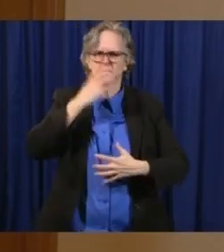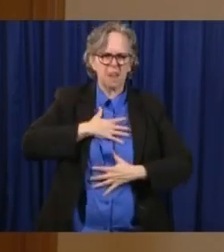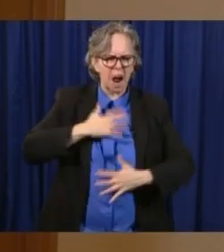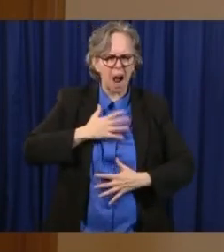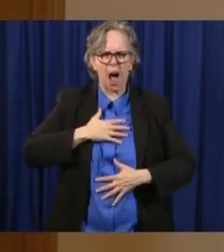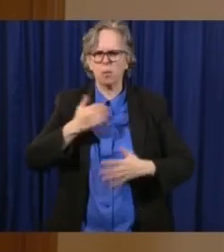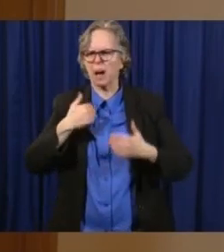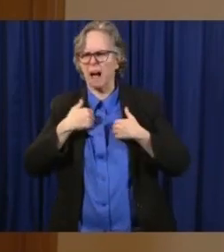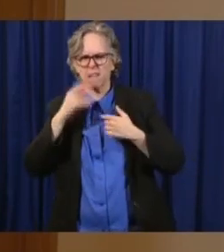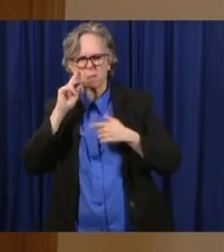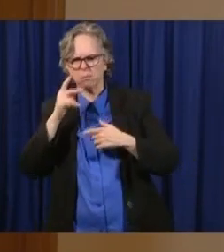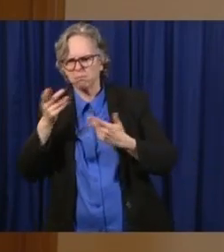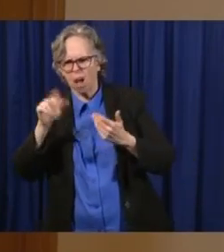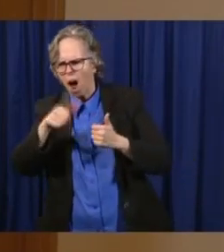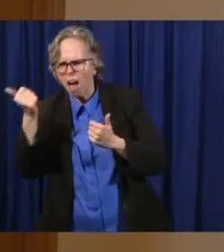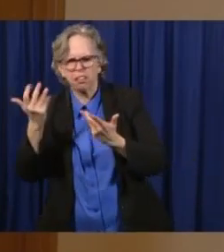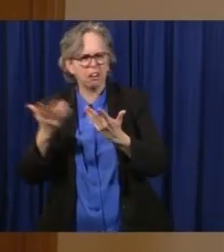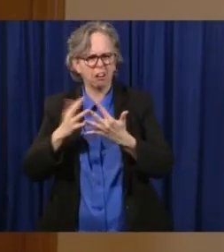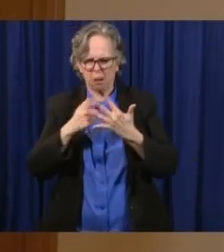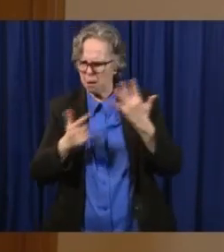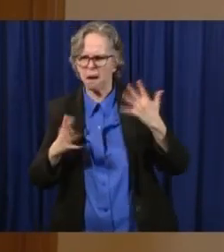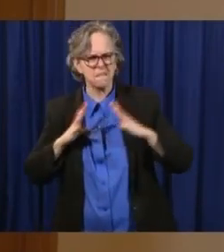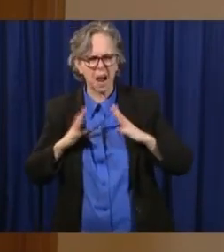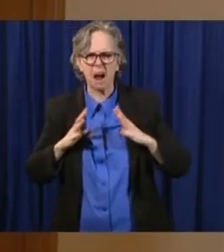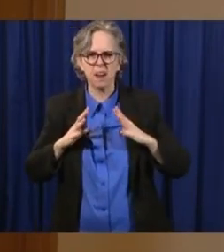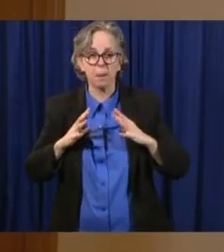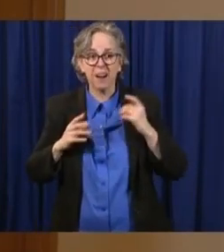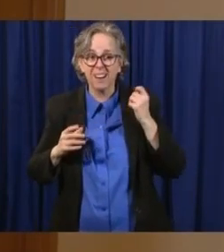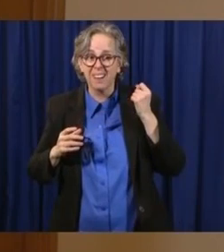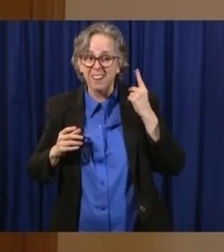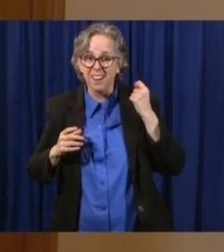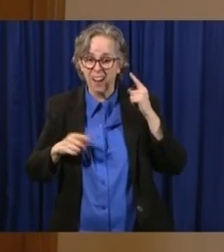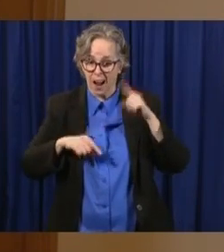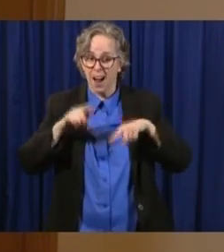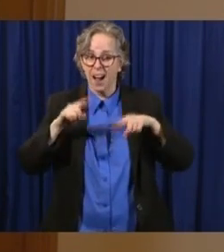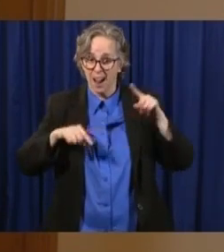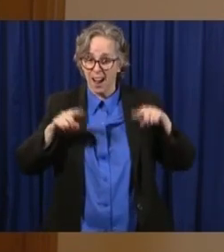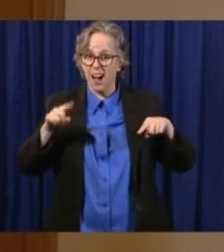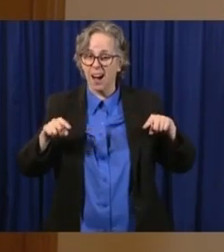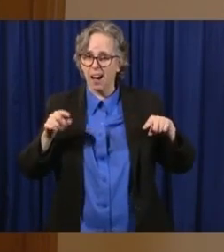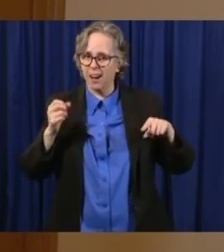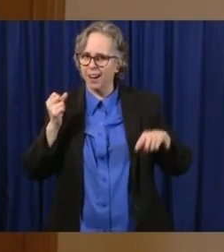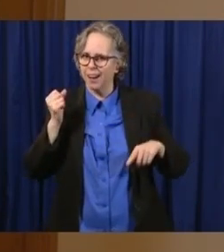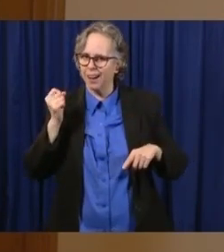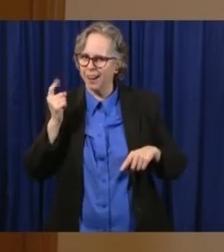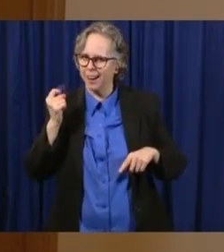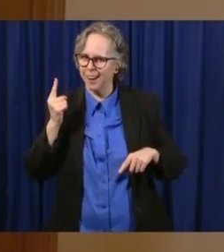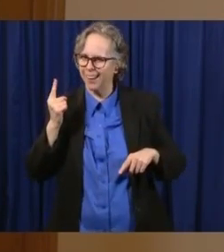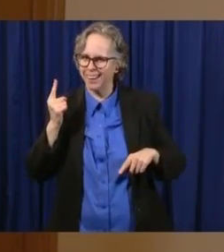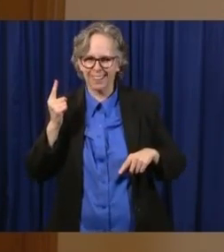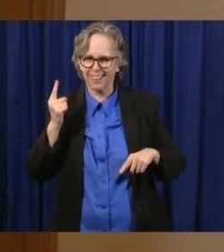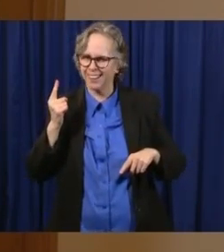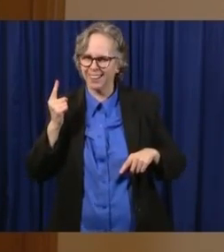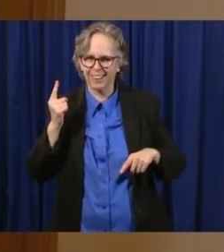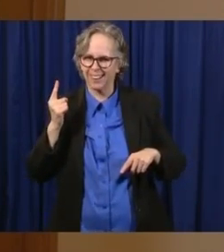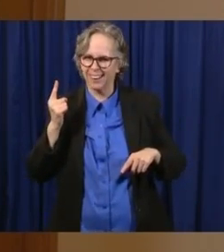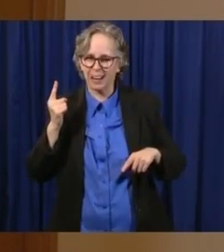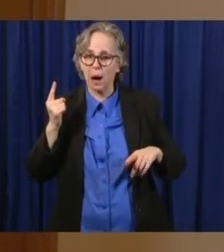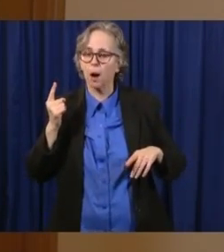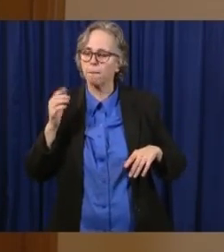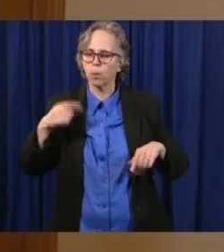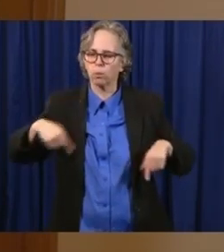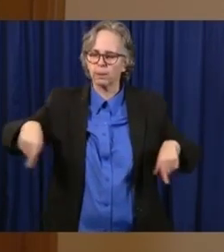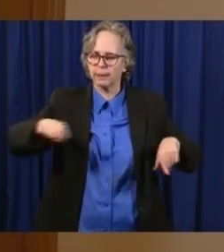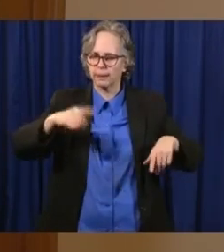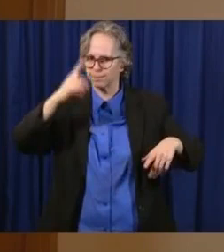that precious equipment, not be forced into difficult decisions. They are saying, Dr. Murray at the Institute for Health Metrics is trying